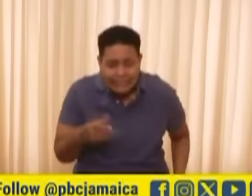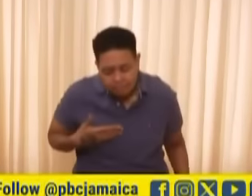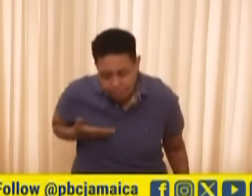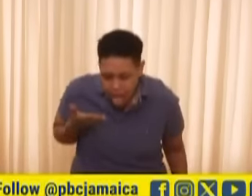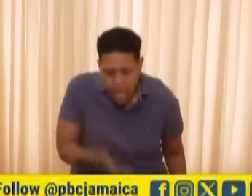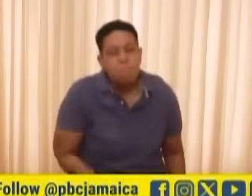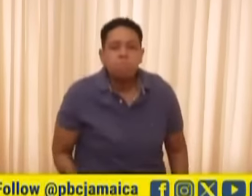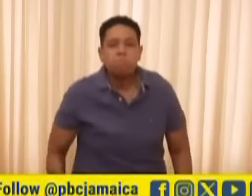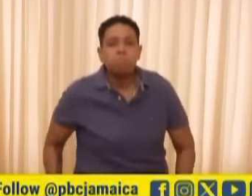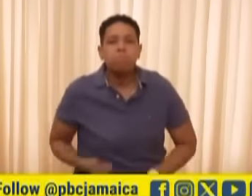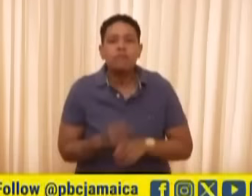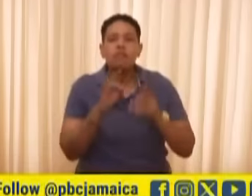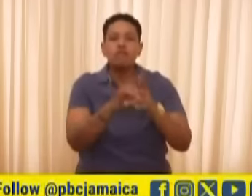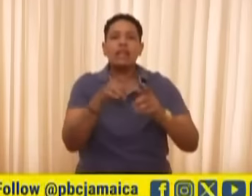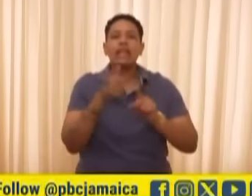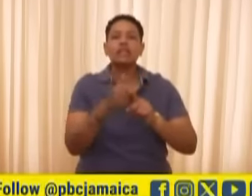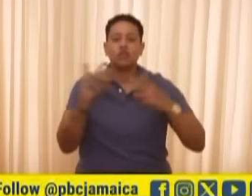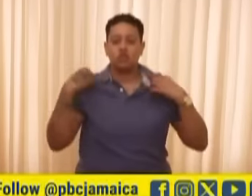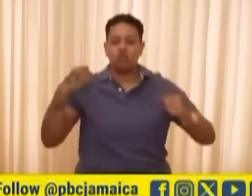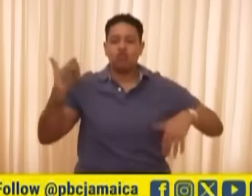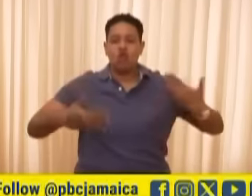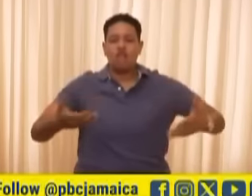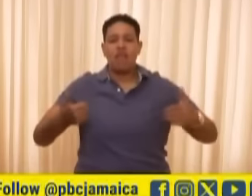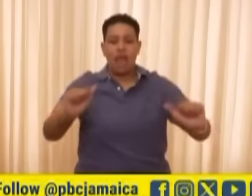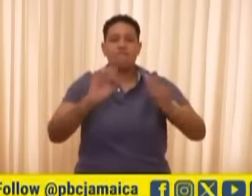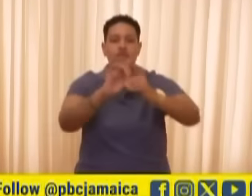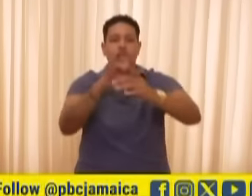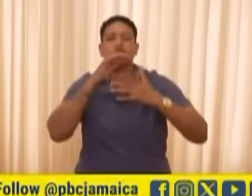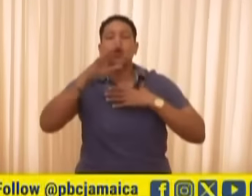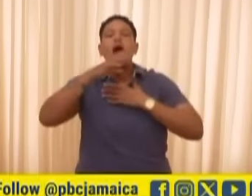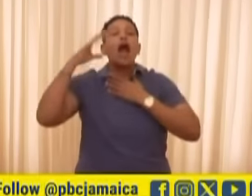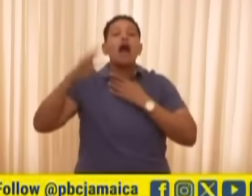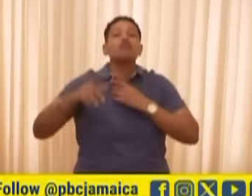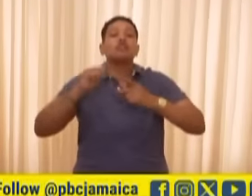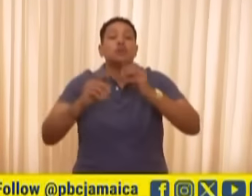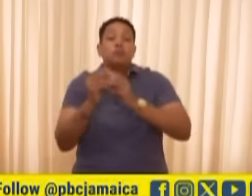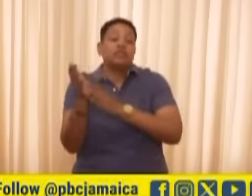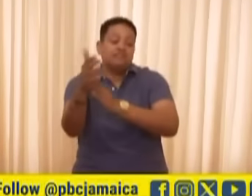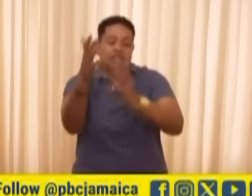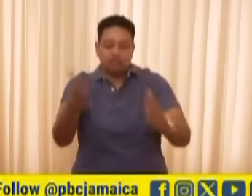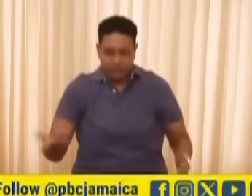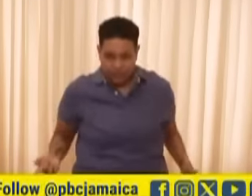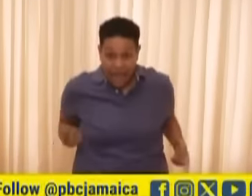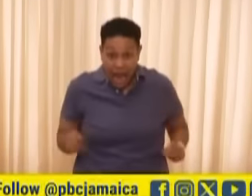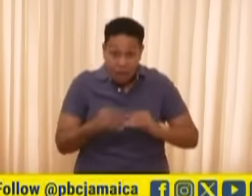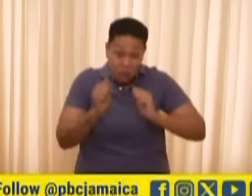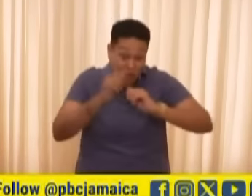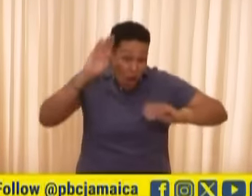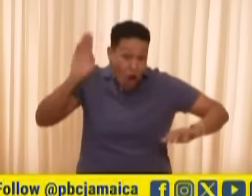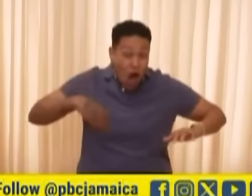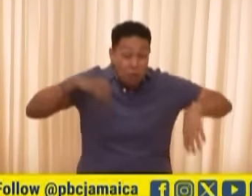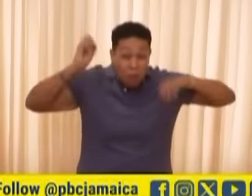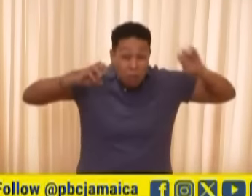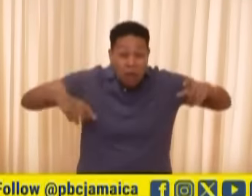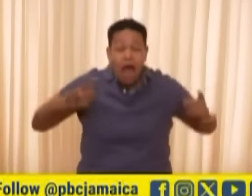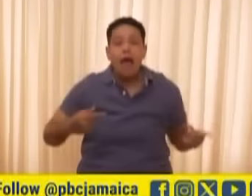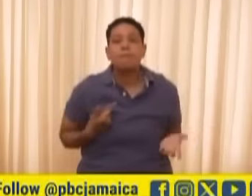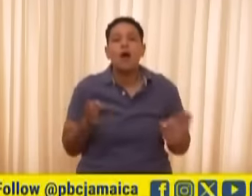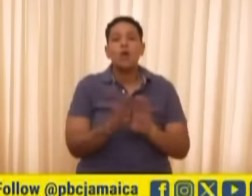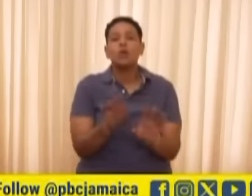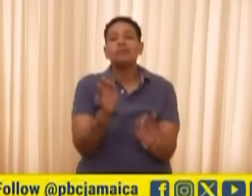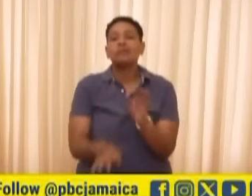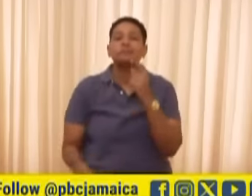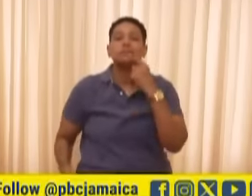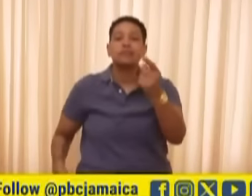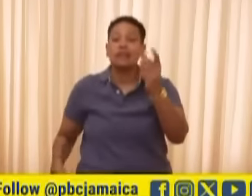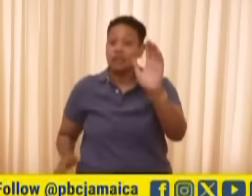Jamaica in relation to its recovery effort on the agriculture and fisheries side. So with all of that said, I will close by